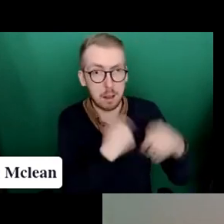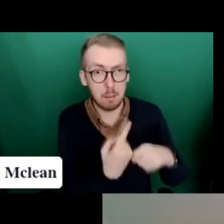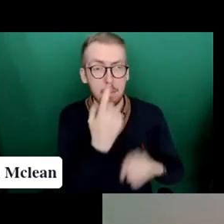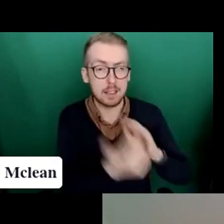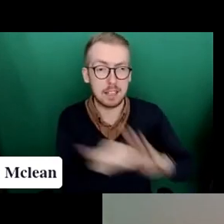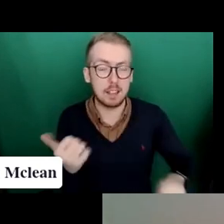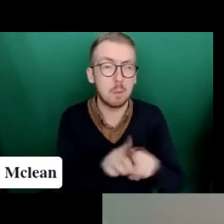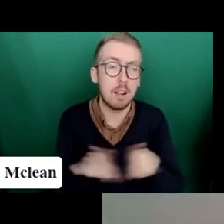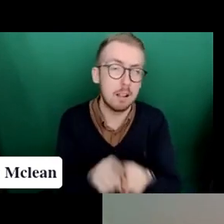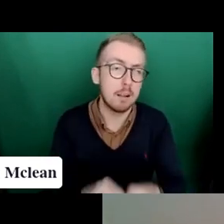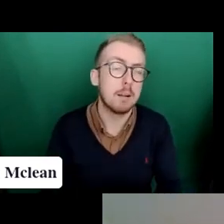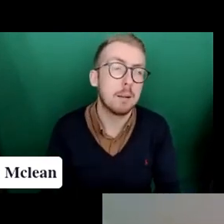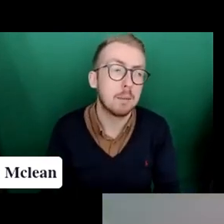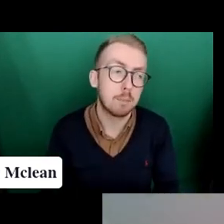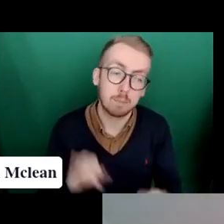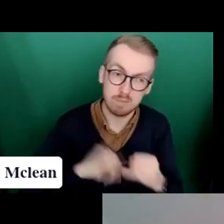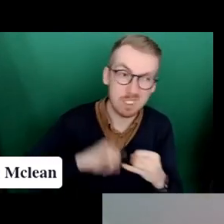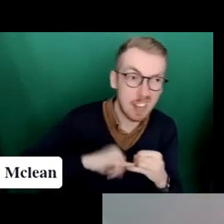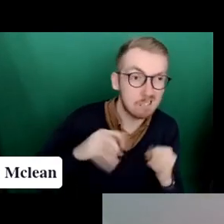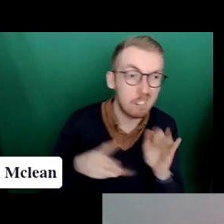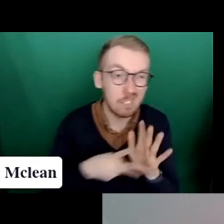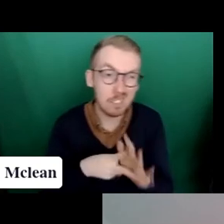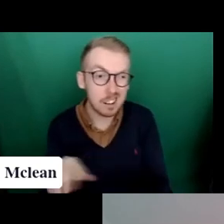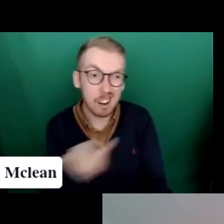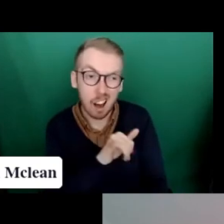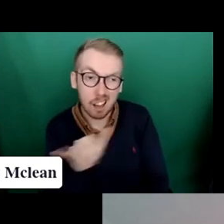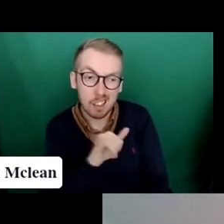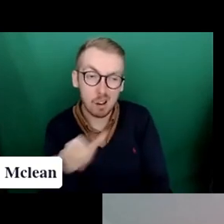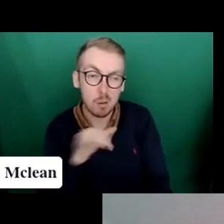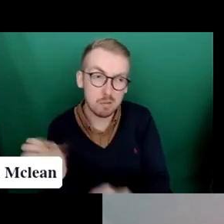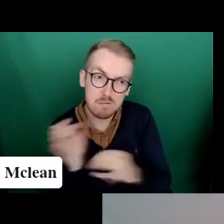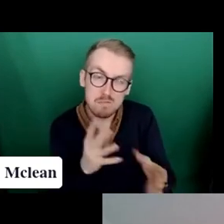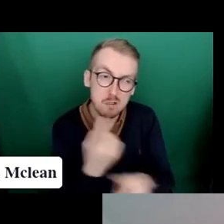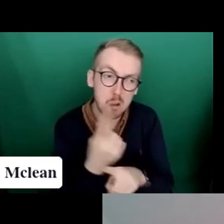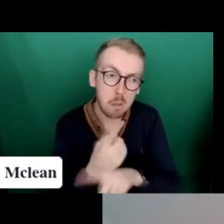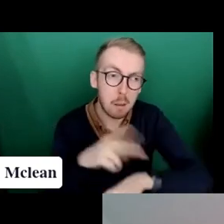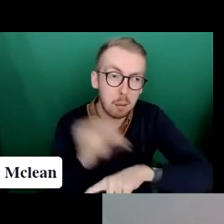great. Sarah, Vivian, do you want to reflect a bit on apprenticeships?